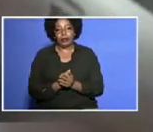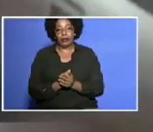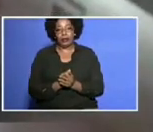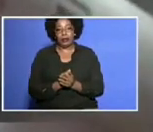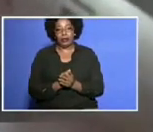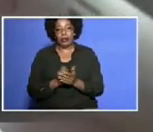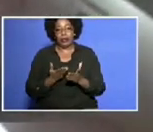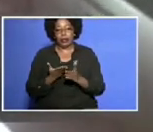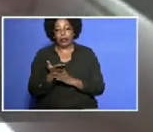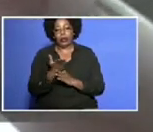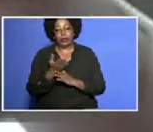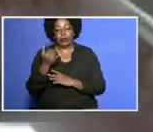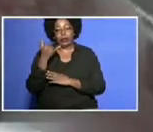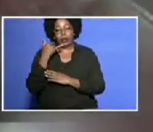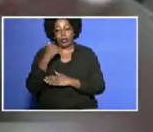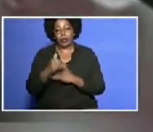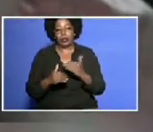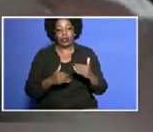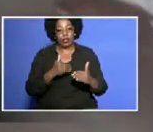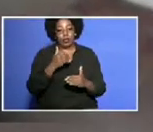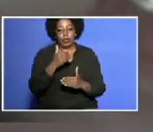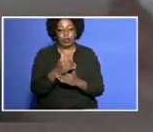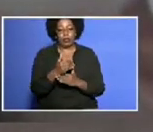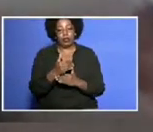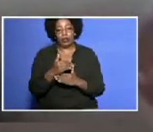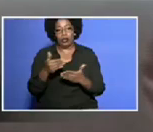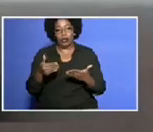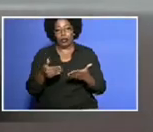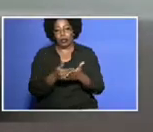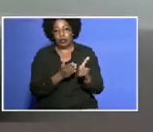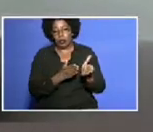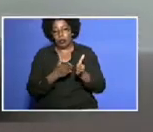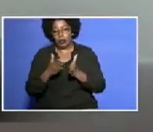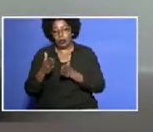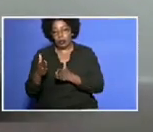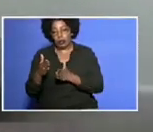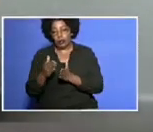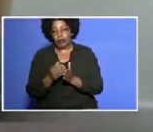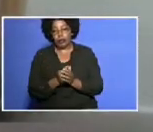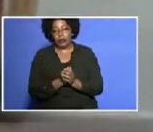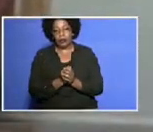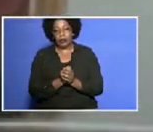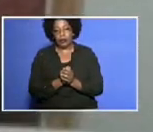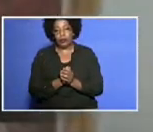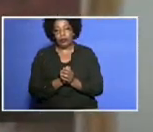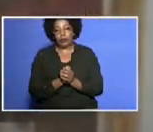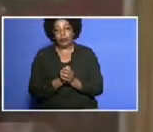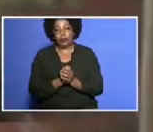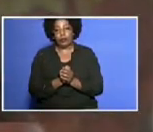protocols, procedures, new approaches when we can. And so